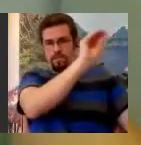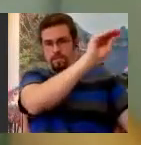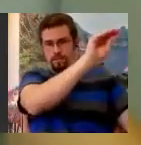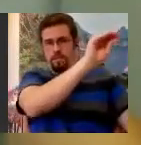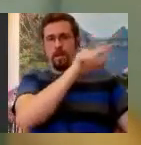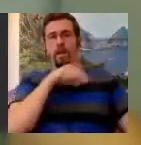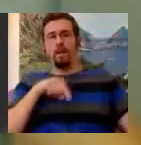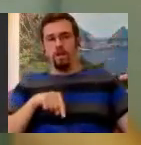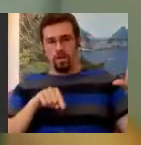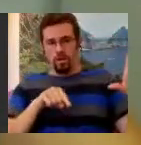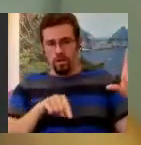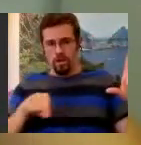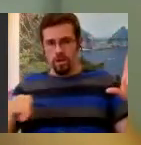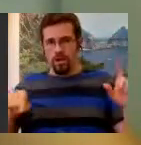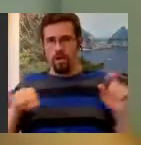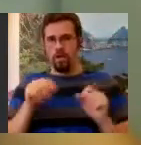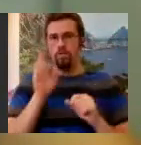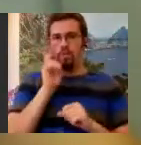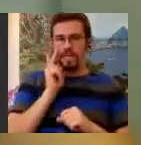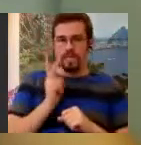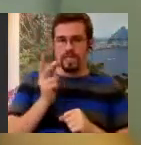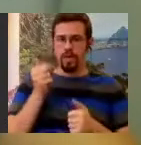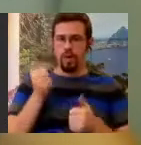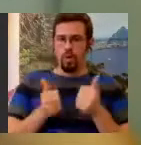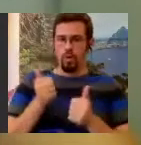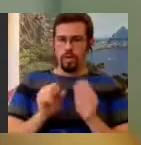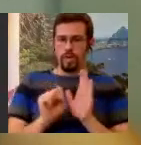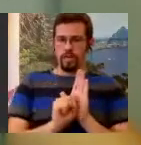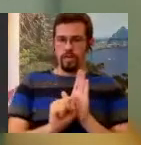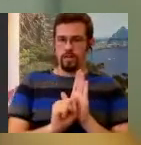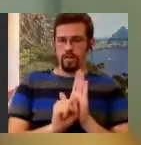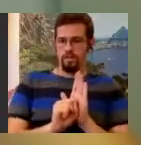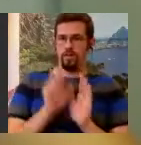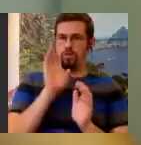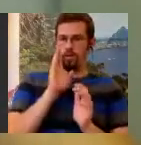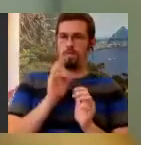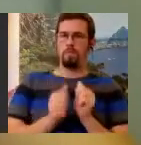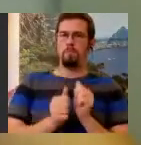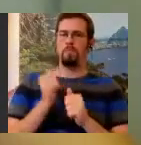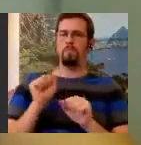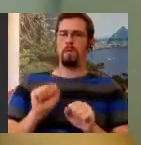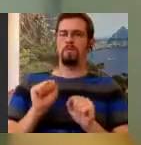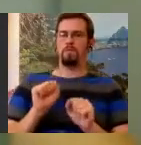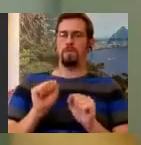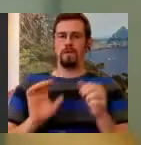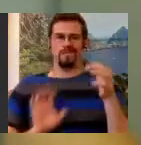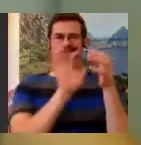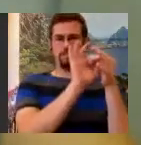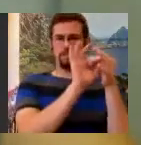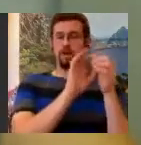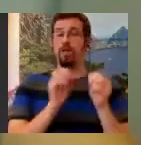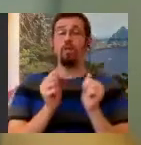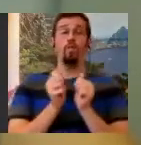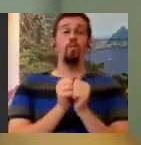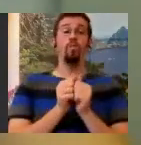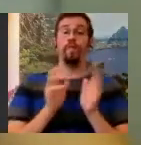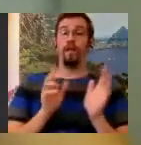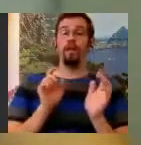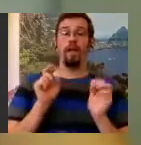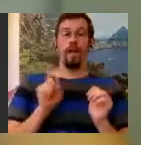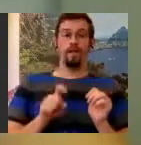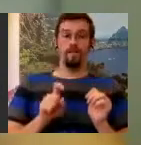take glyphs directly from the hint panel without browsing the set of glyphs at